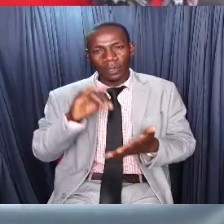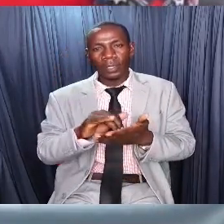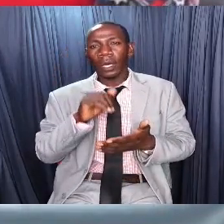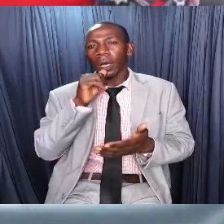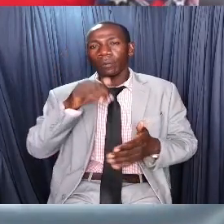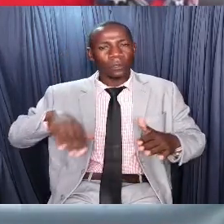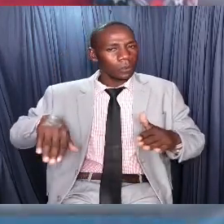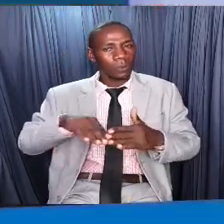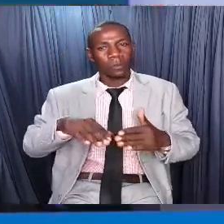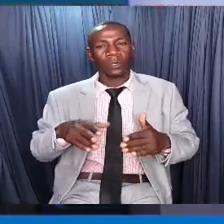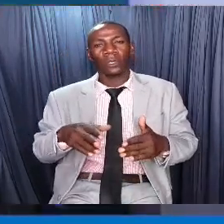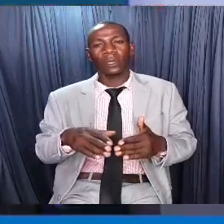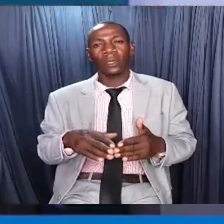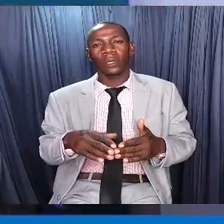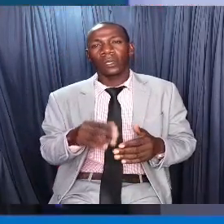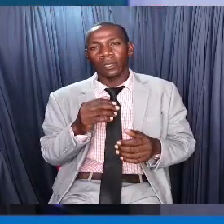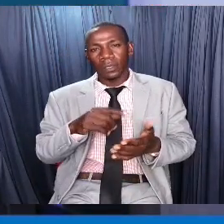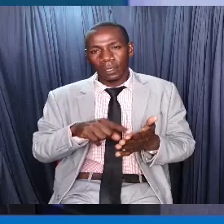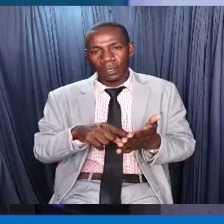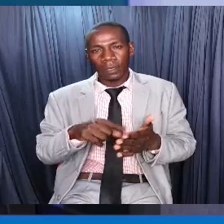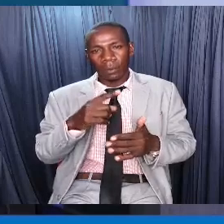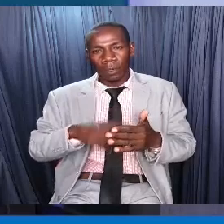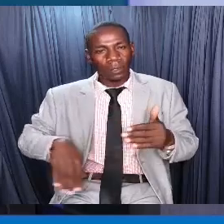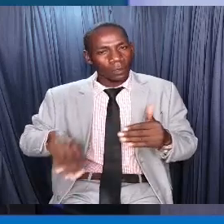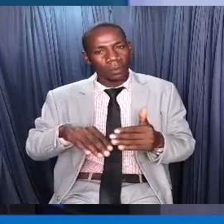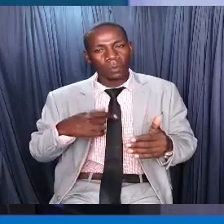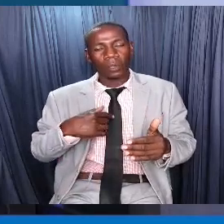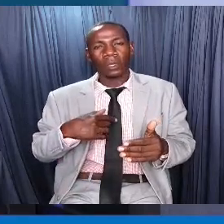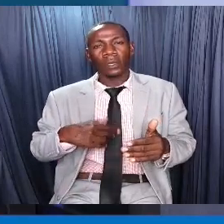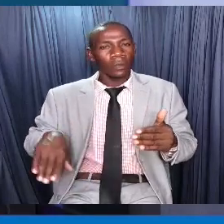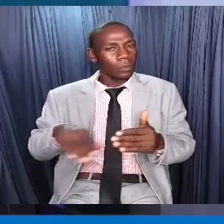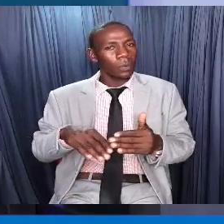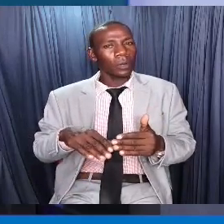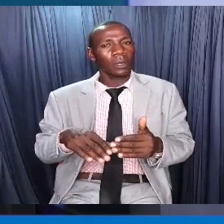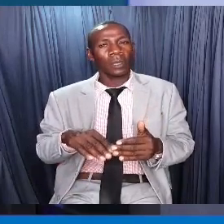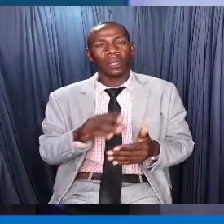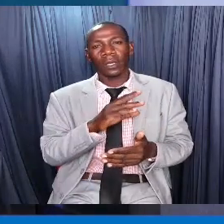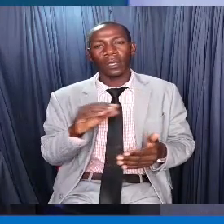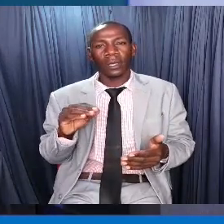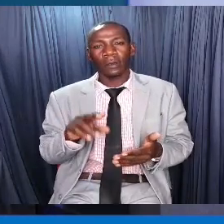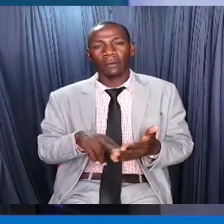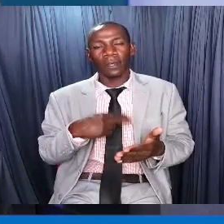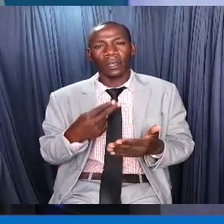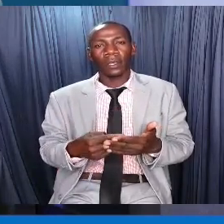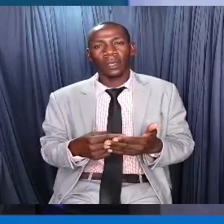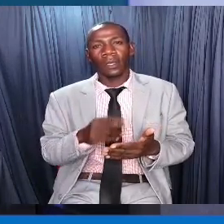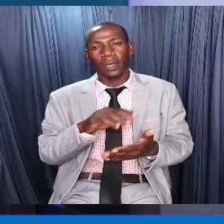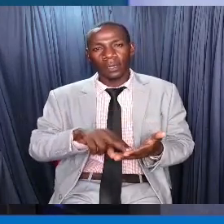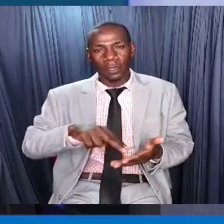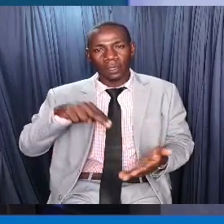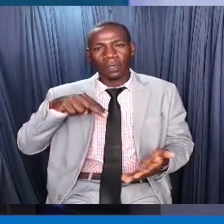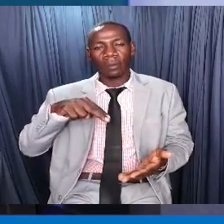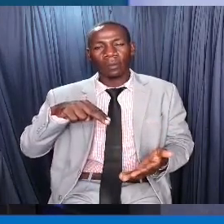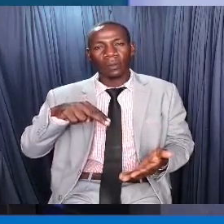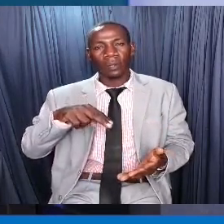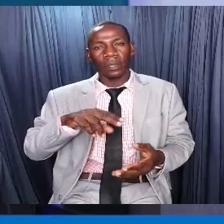know so I stumble here. Hiki ndo nimejigonga nani. This is what I've stumbled lakini myself. Lakini umejigonga umeruka. But you stumble yourself meamuka. And fall down. Tena uamuke. Then you